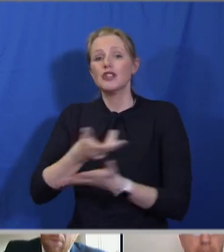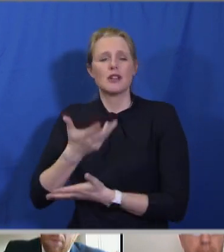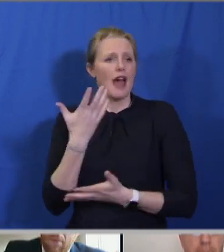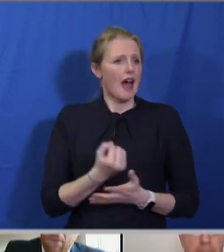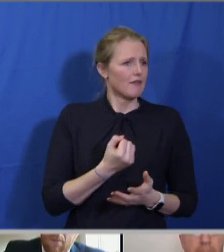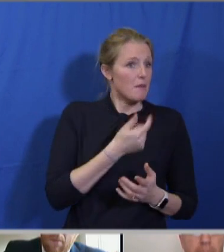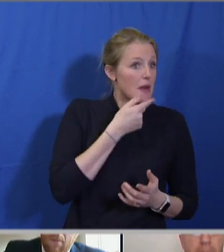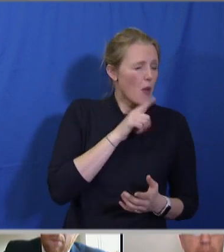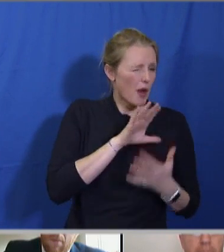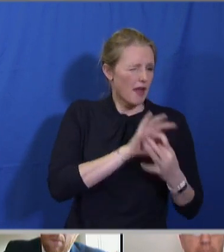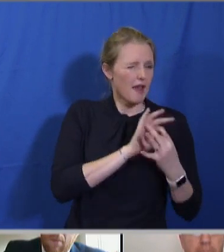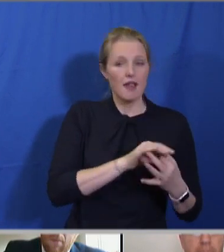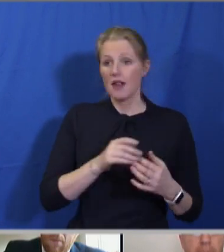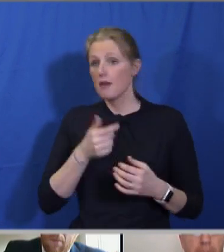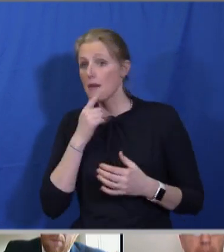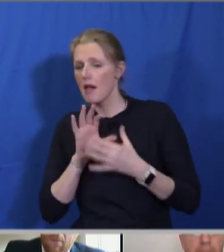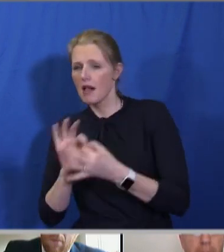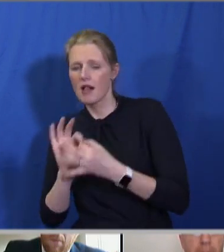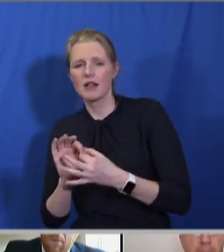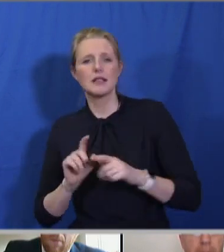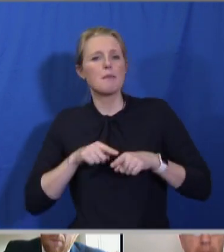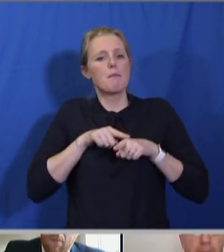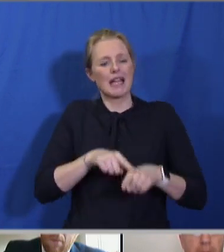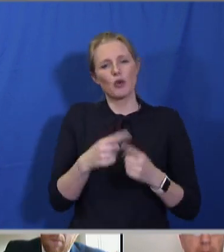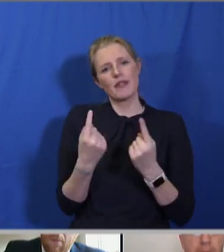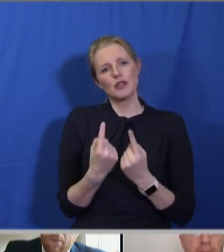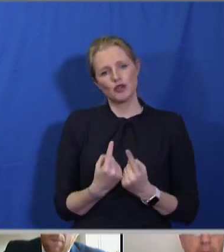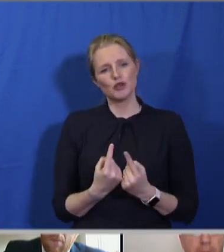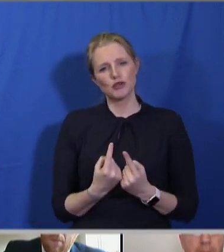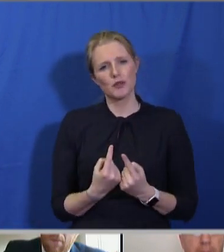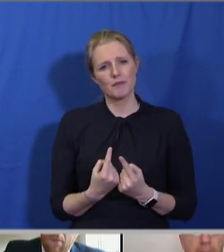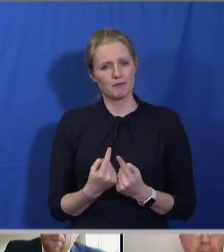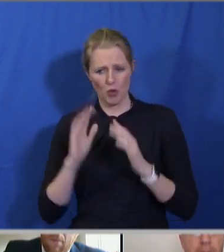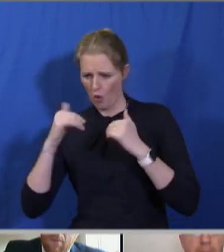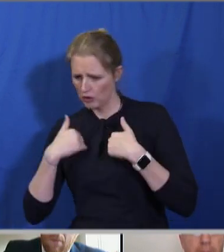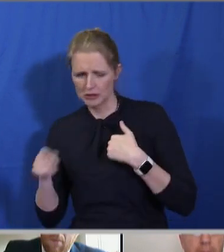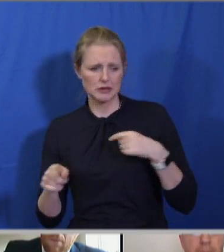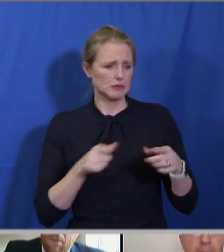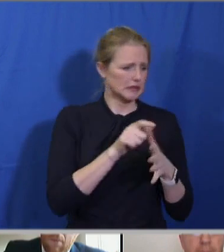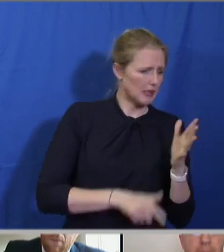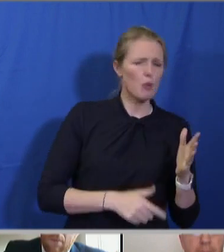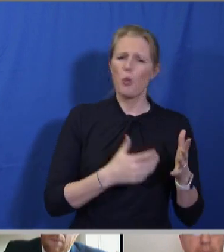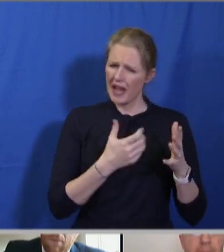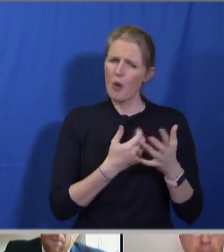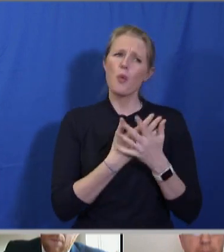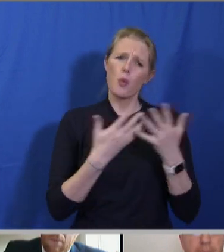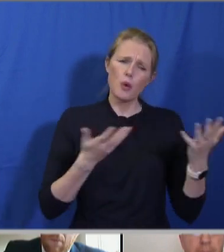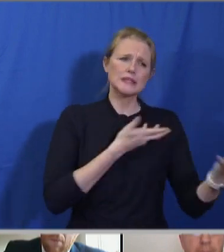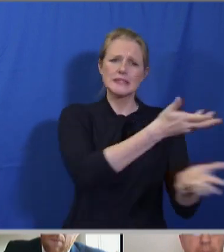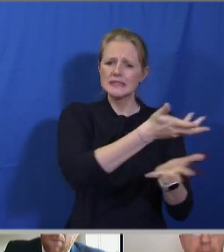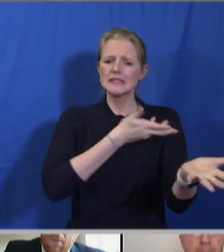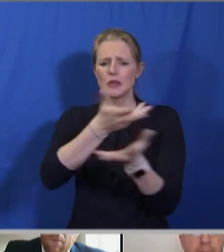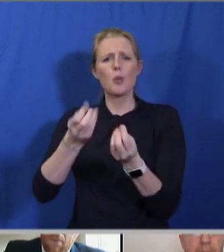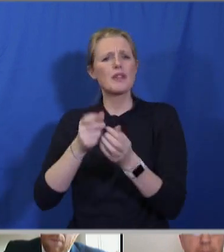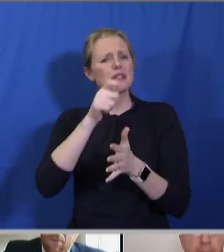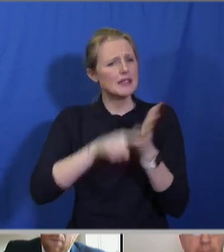with. So it's not a one-size-fits-all, but we do engage extensively with the disabled sector and other sectors as